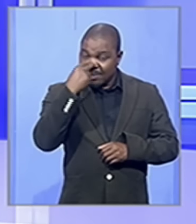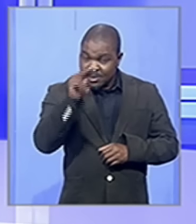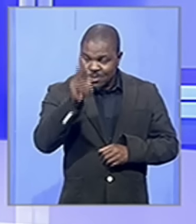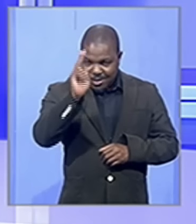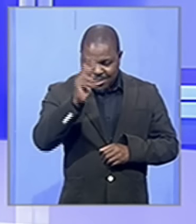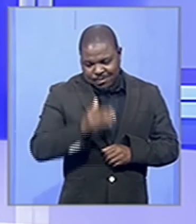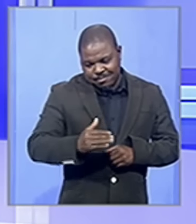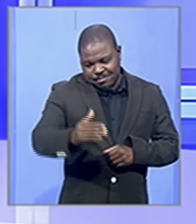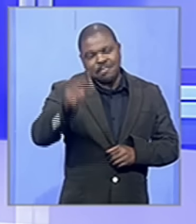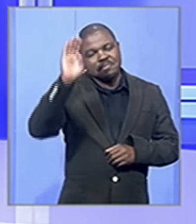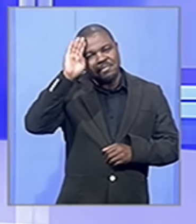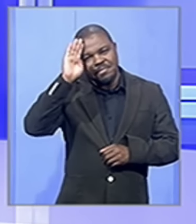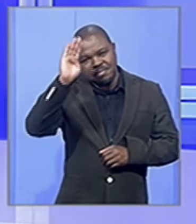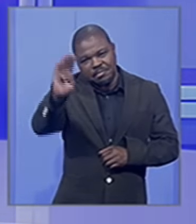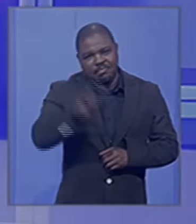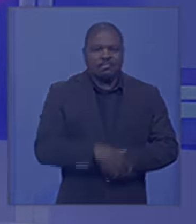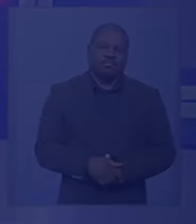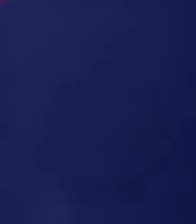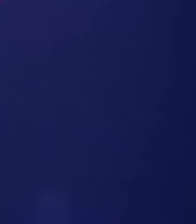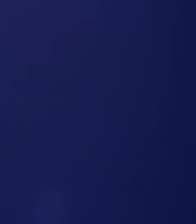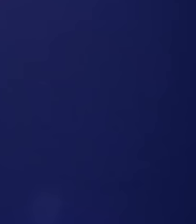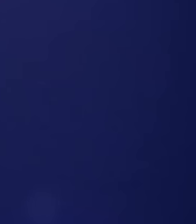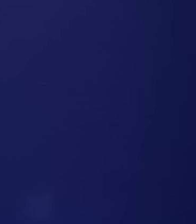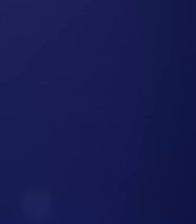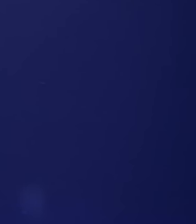nyetlang. Sala sentle.